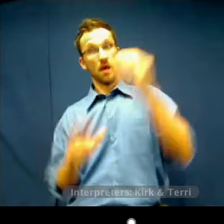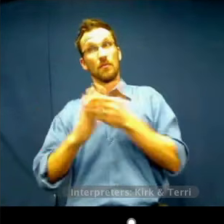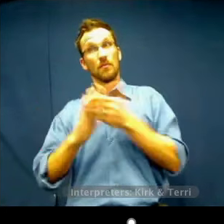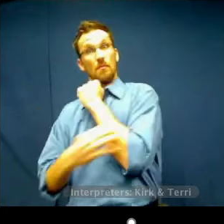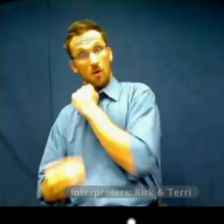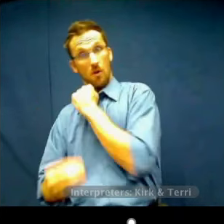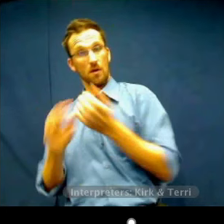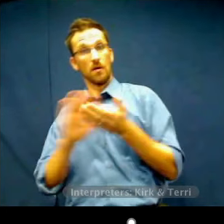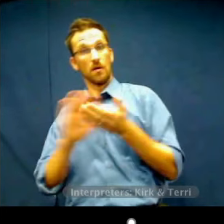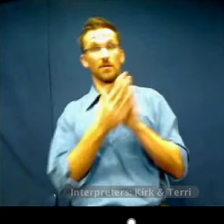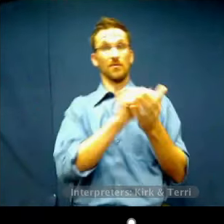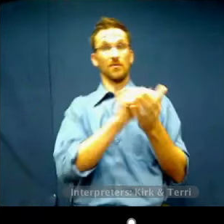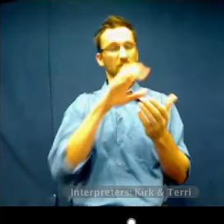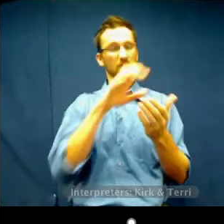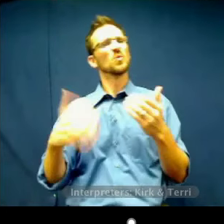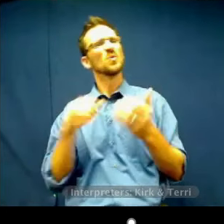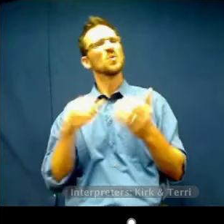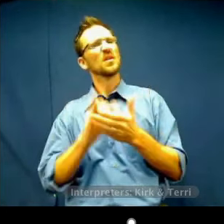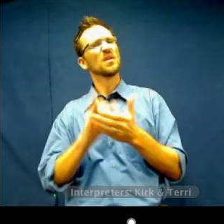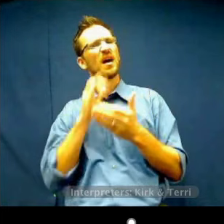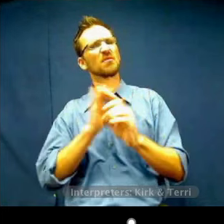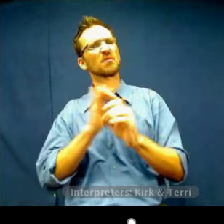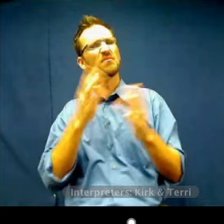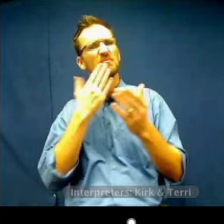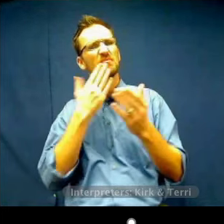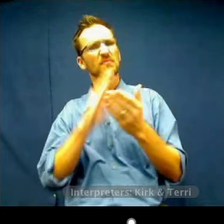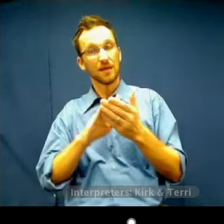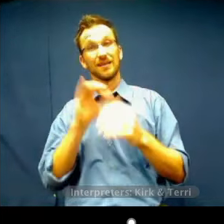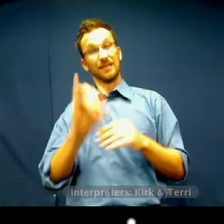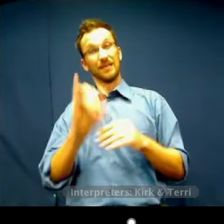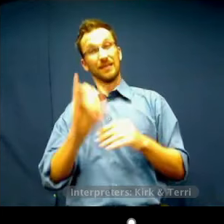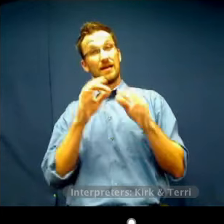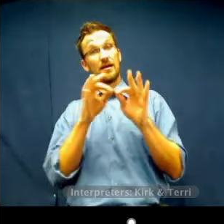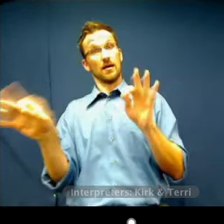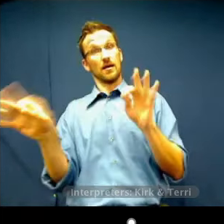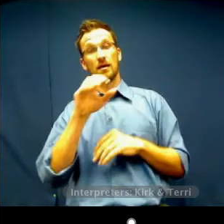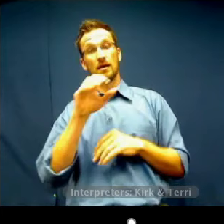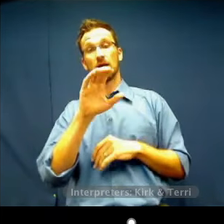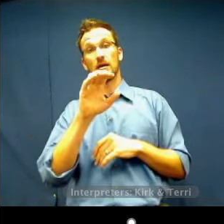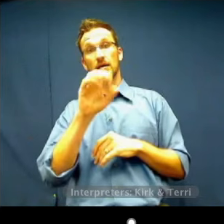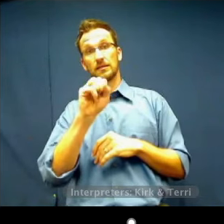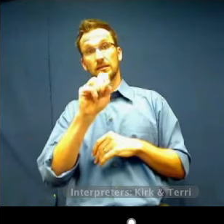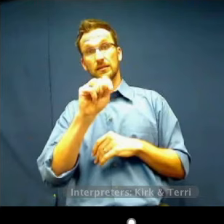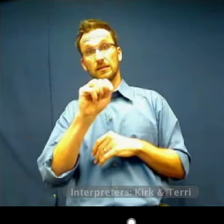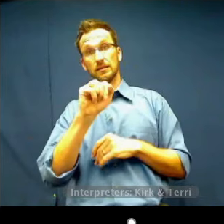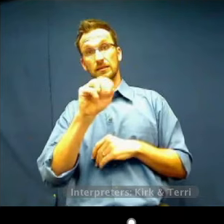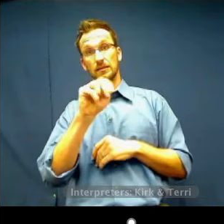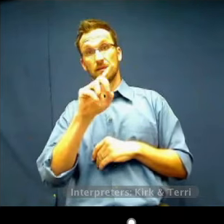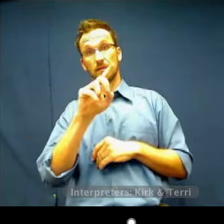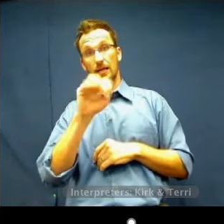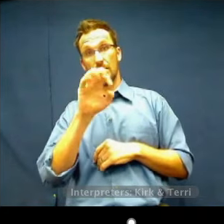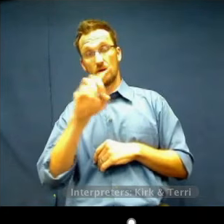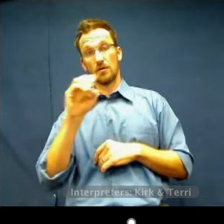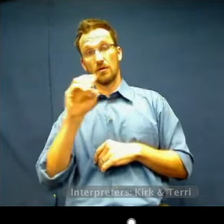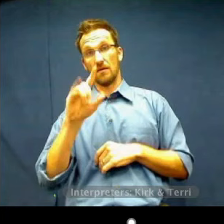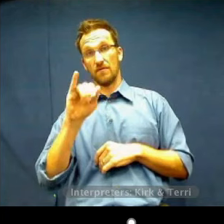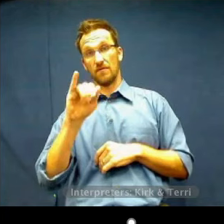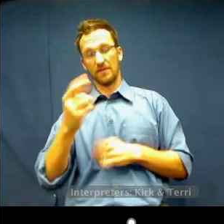of living, over and over and over in family law. And it's a concept that's common, and it requires